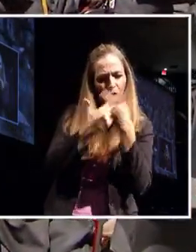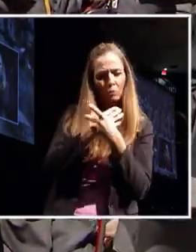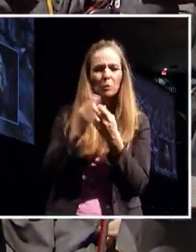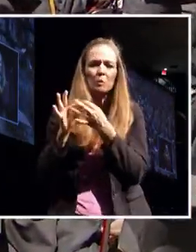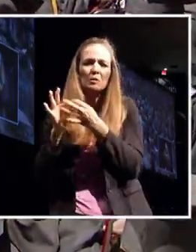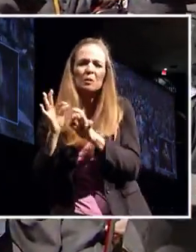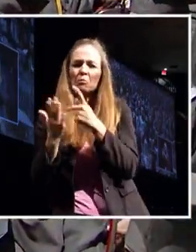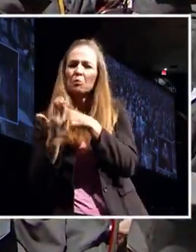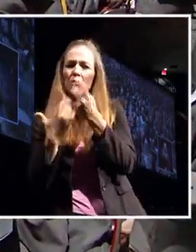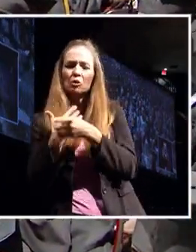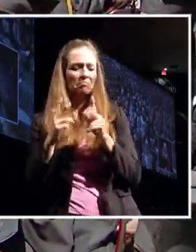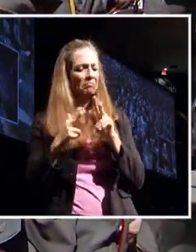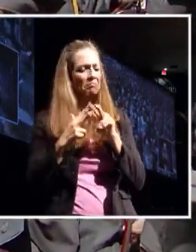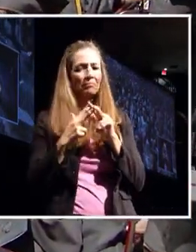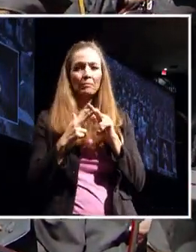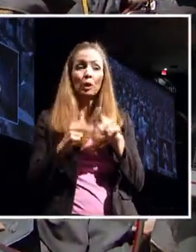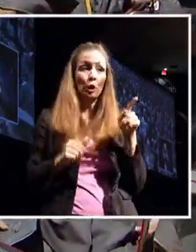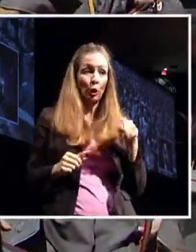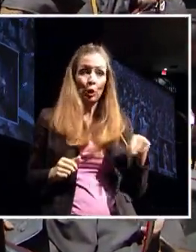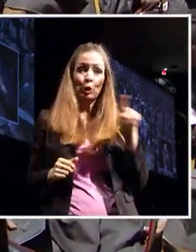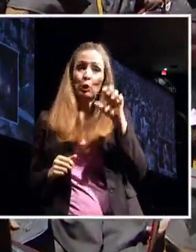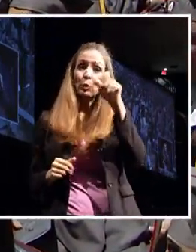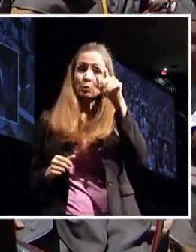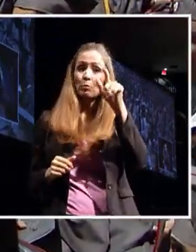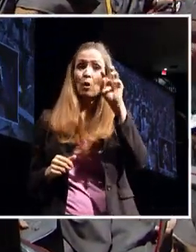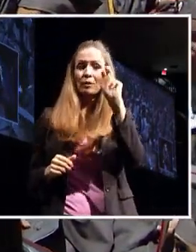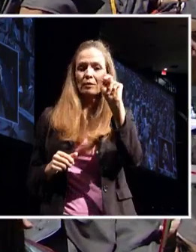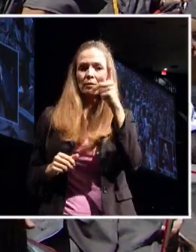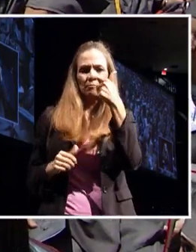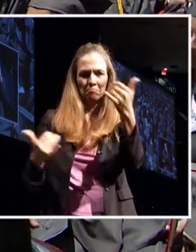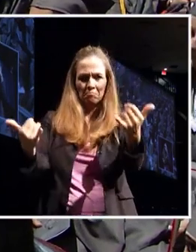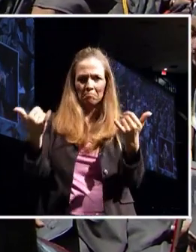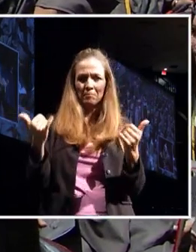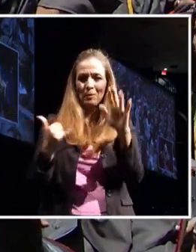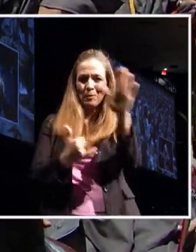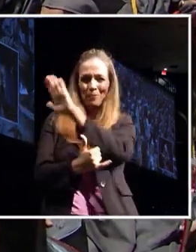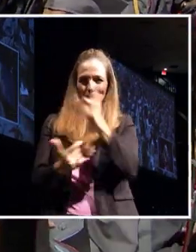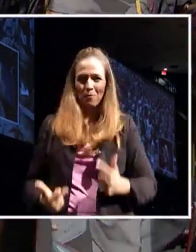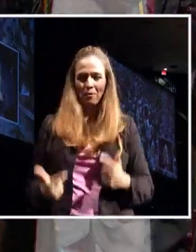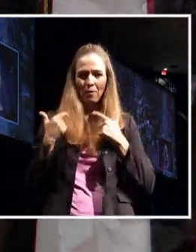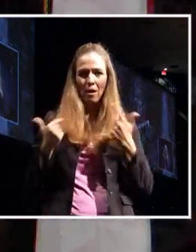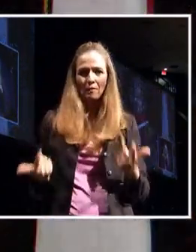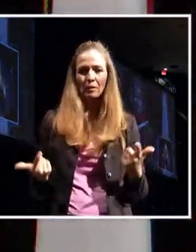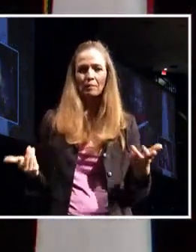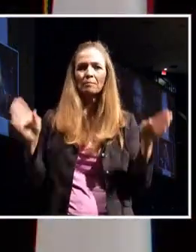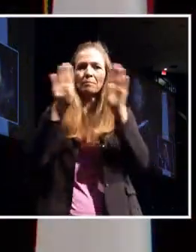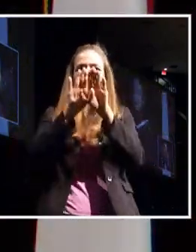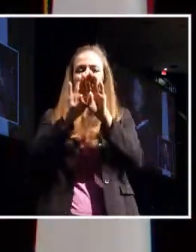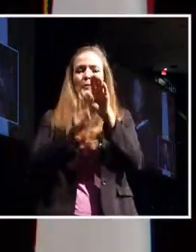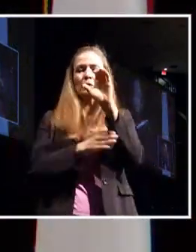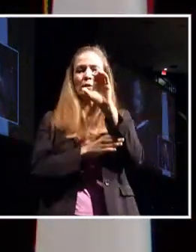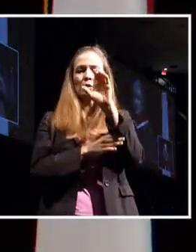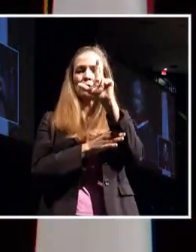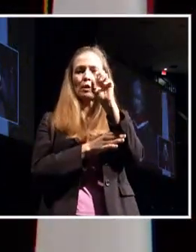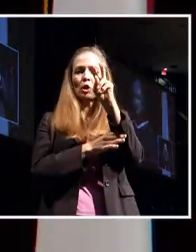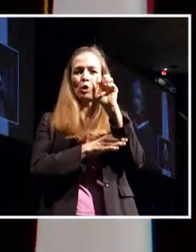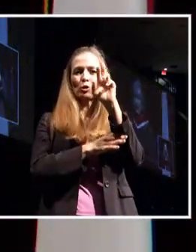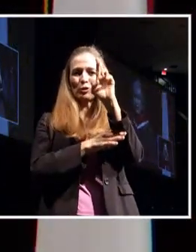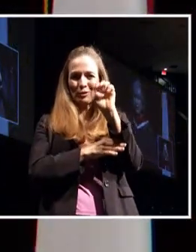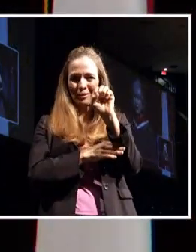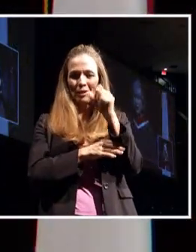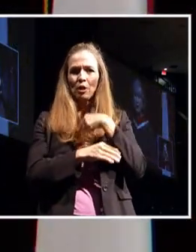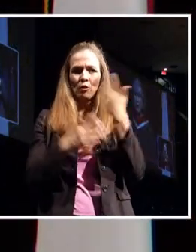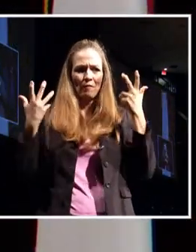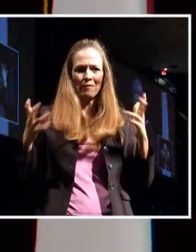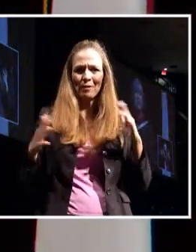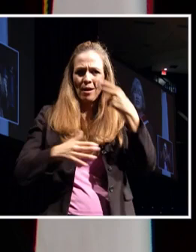one. You, Spartans, are all at a point in your lives where you are closers. You have finished your high